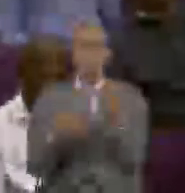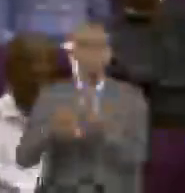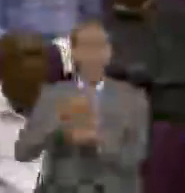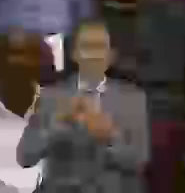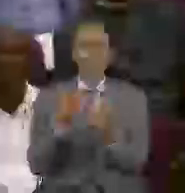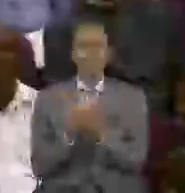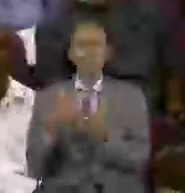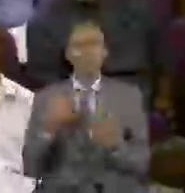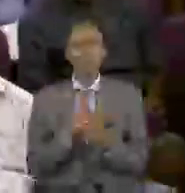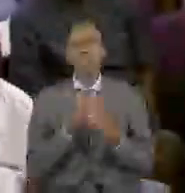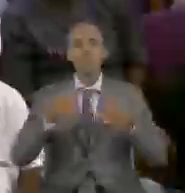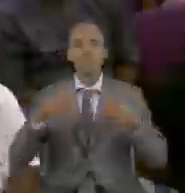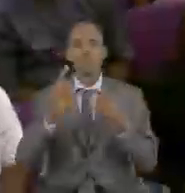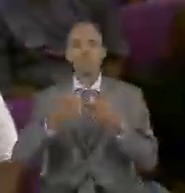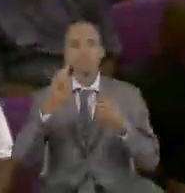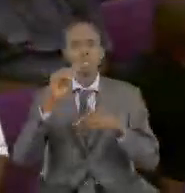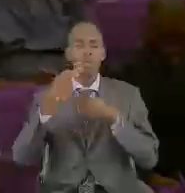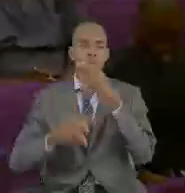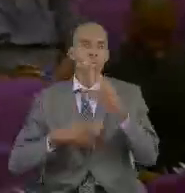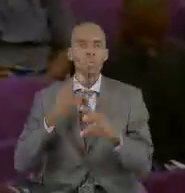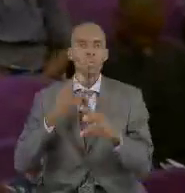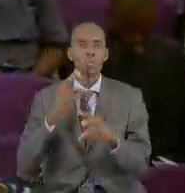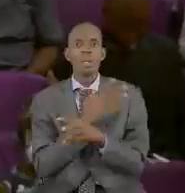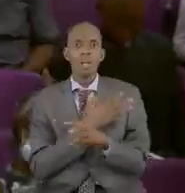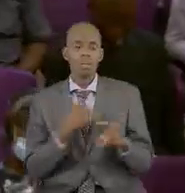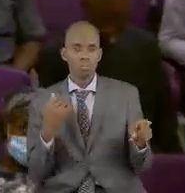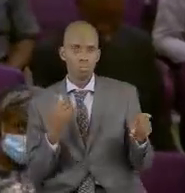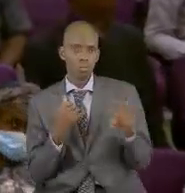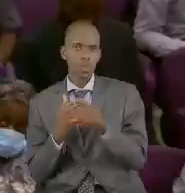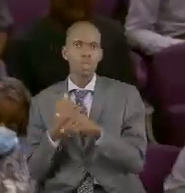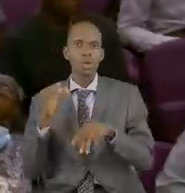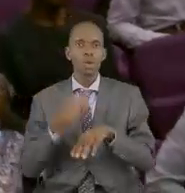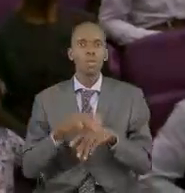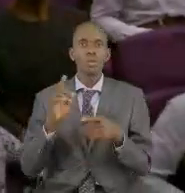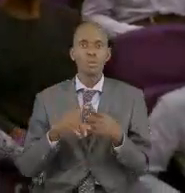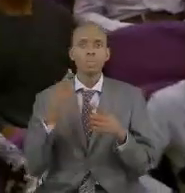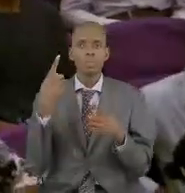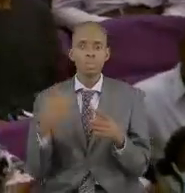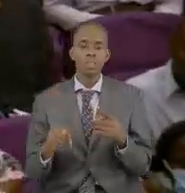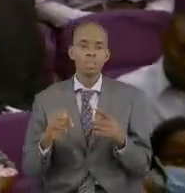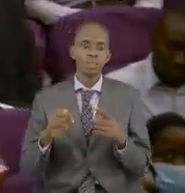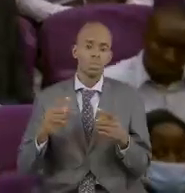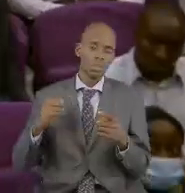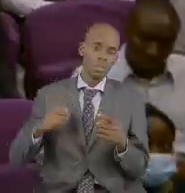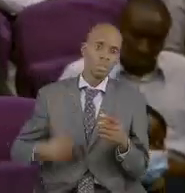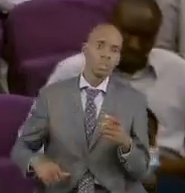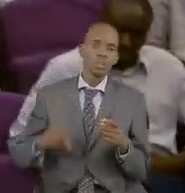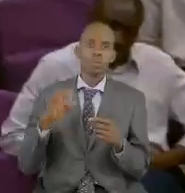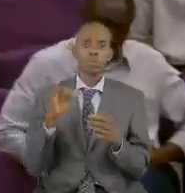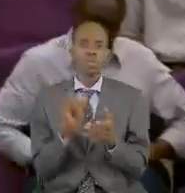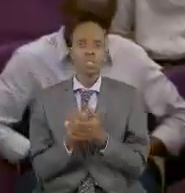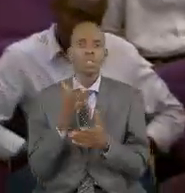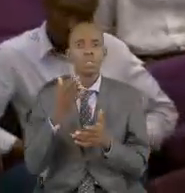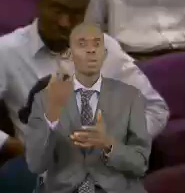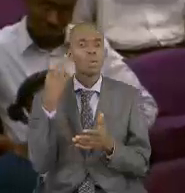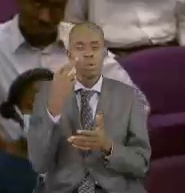the heathen and they unto the circumcision. So that there were two kinds